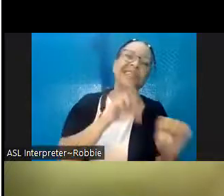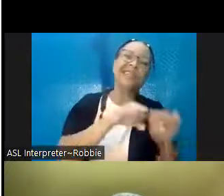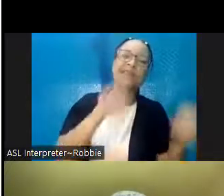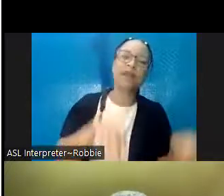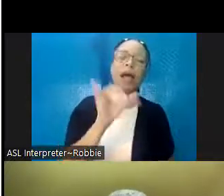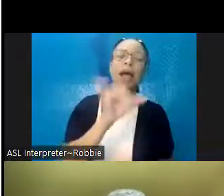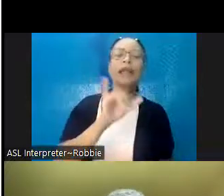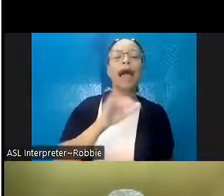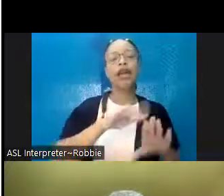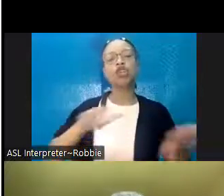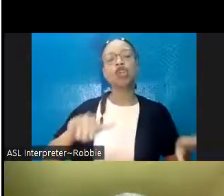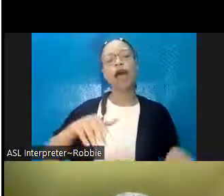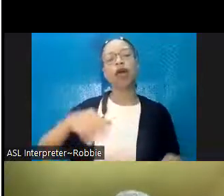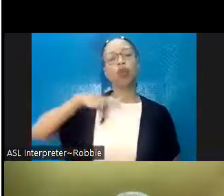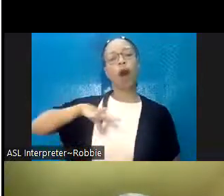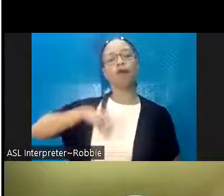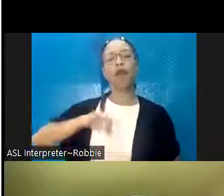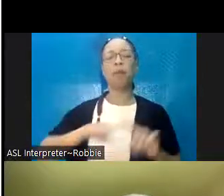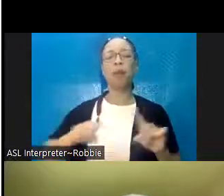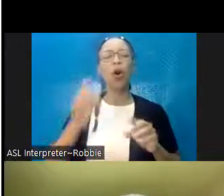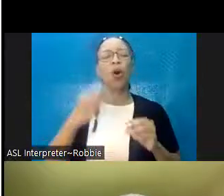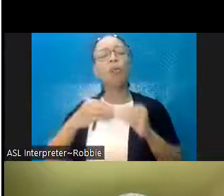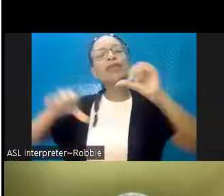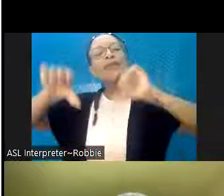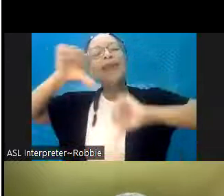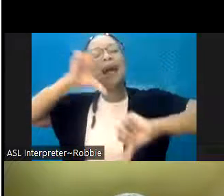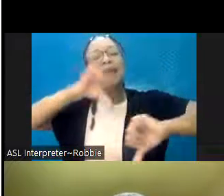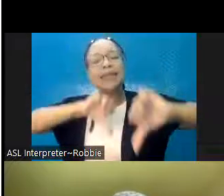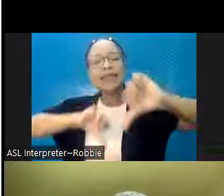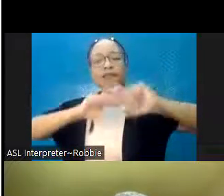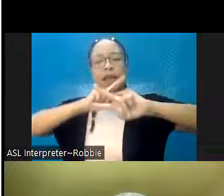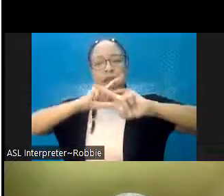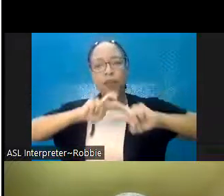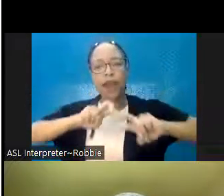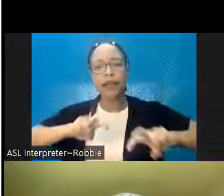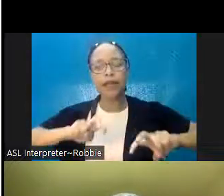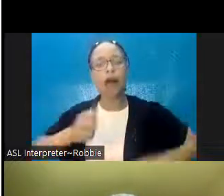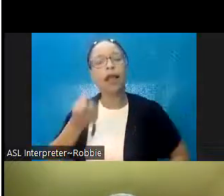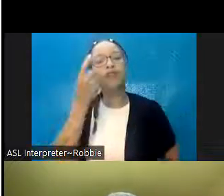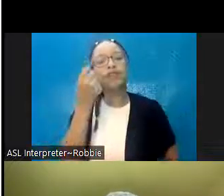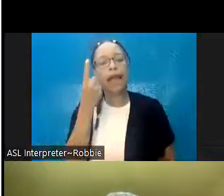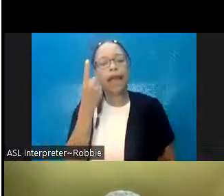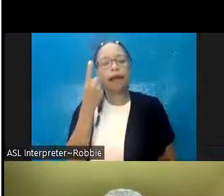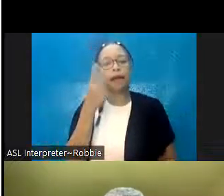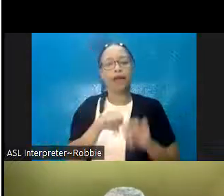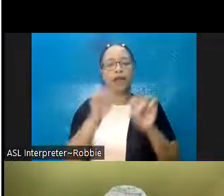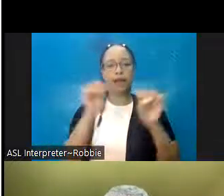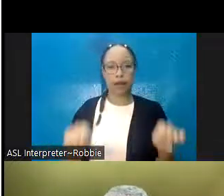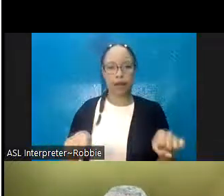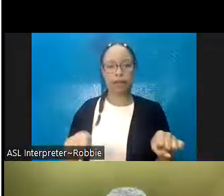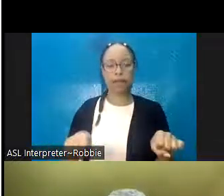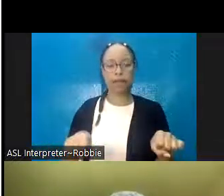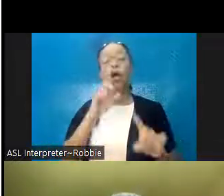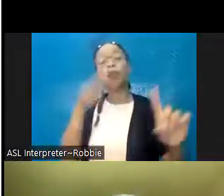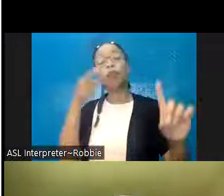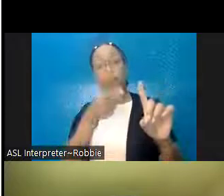It's kind of breaking this down more in terms of scientifically, what do we know and understand about systems? The system's overall purpose